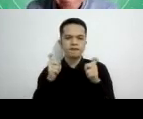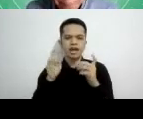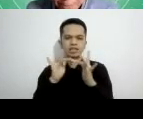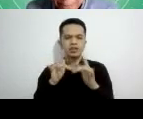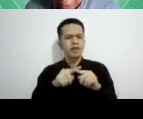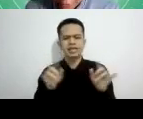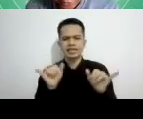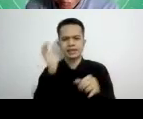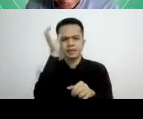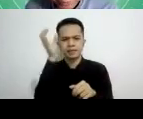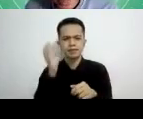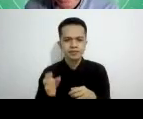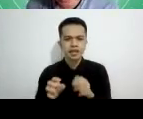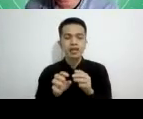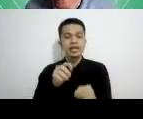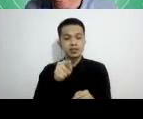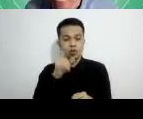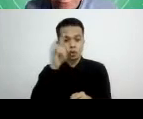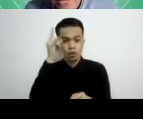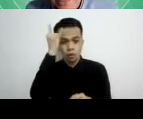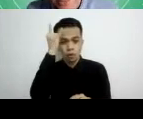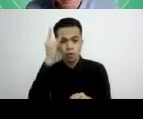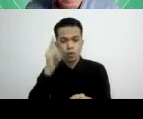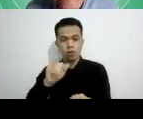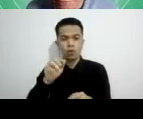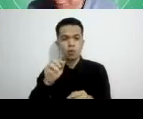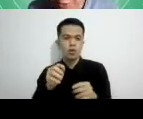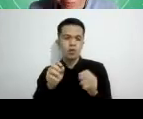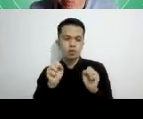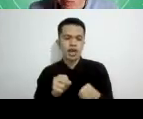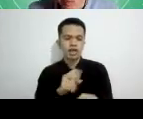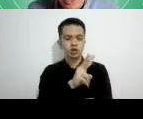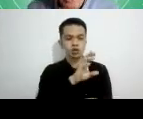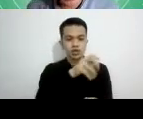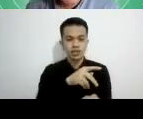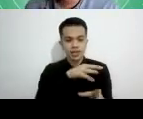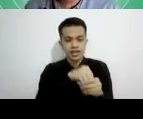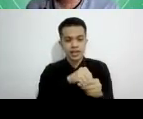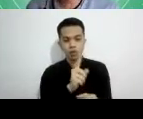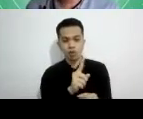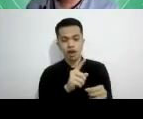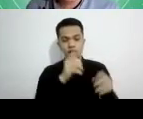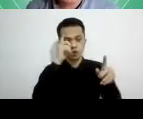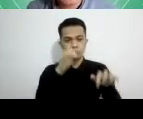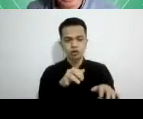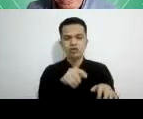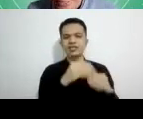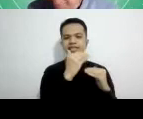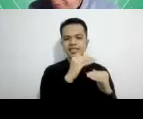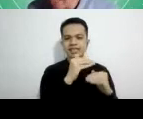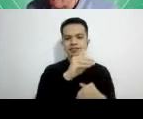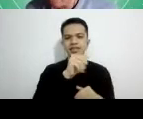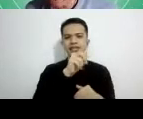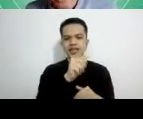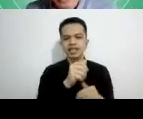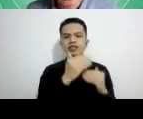concept. If your Wi-Fi in your home can only handle 2 cell phones and 1 computer, then it's limiting your data. It's